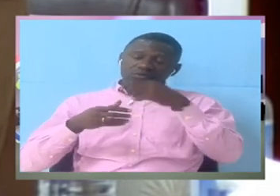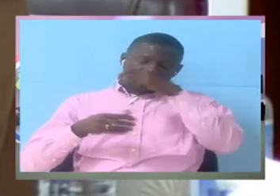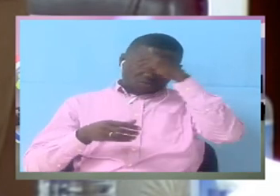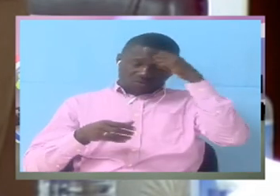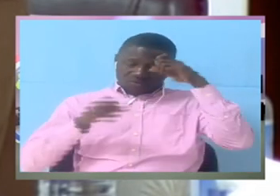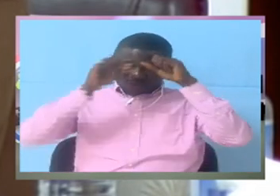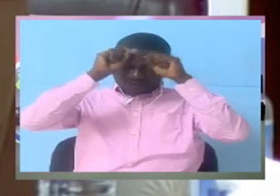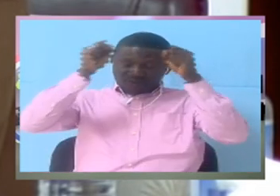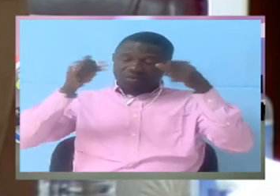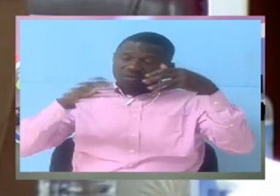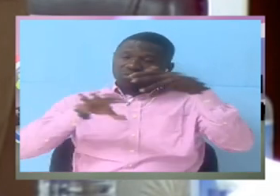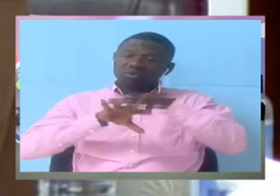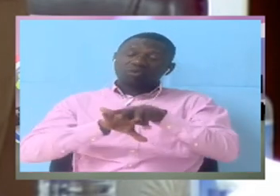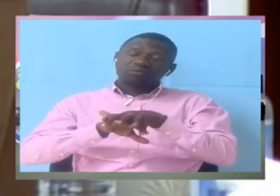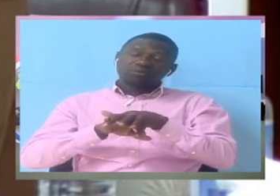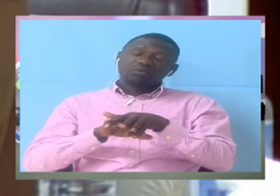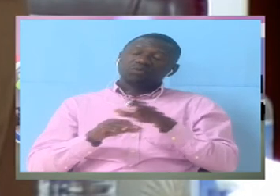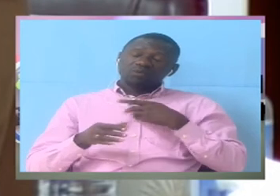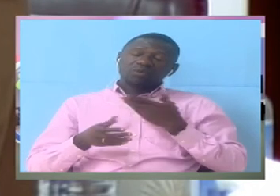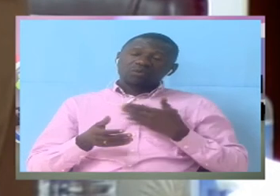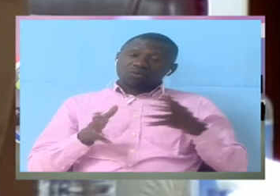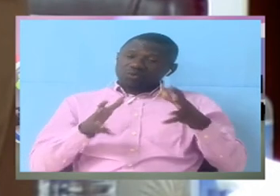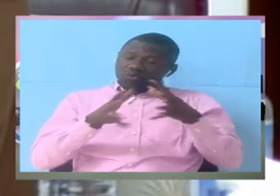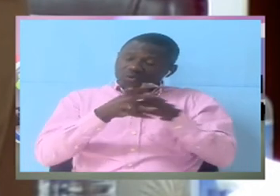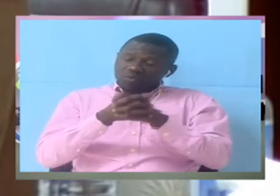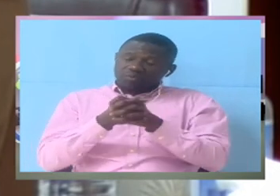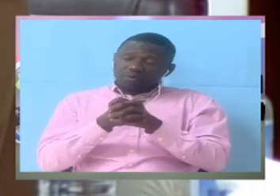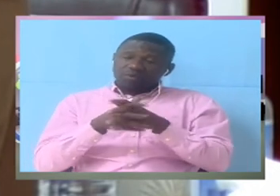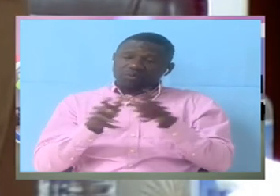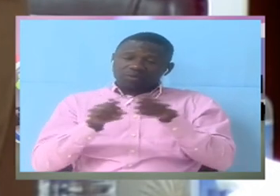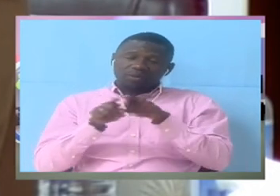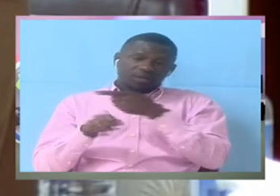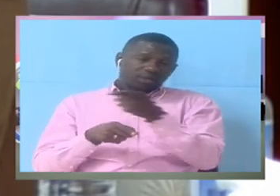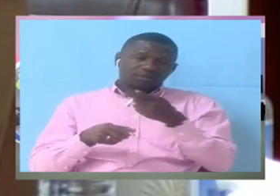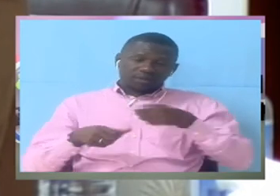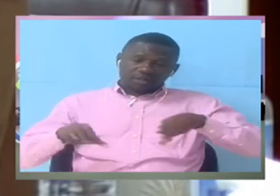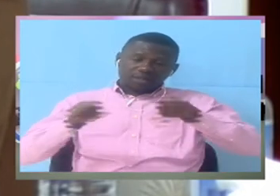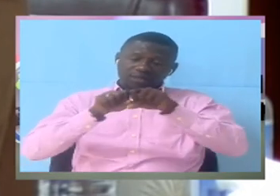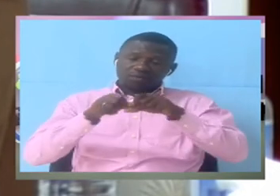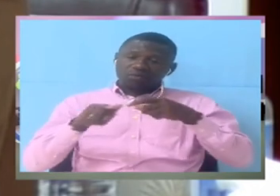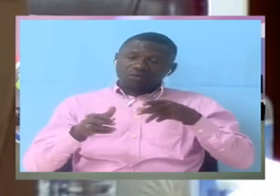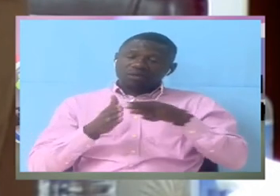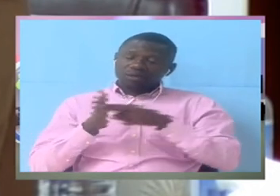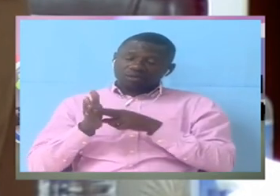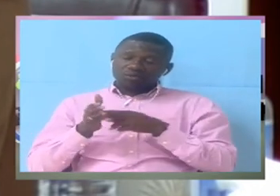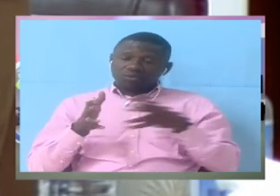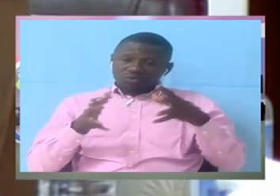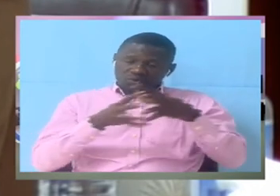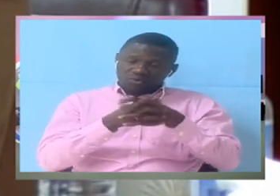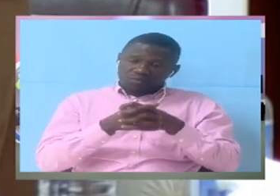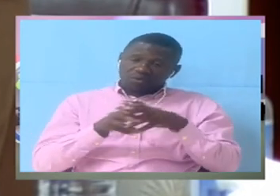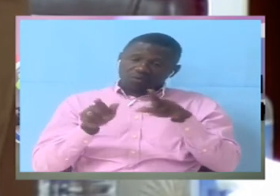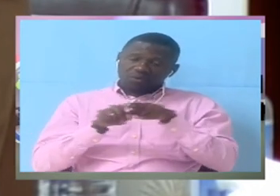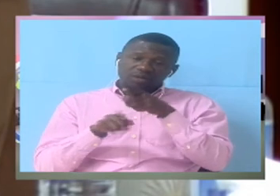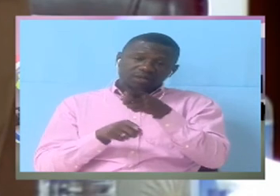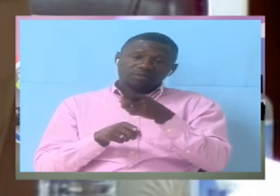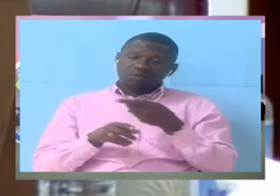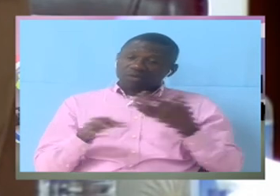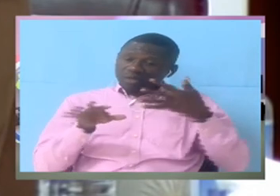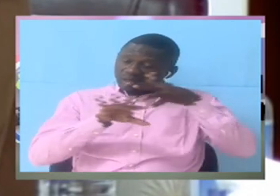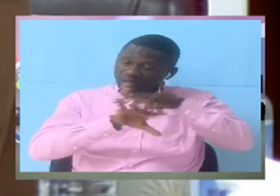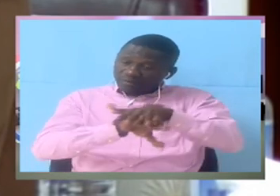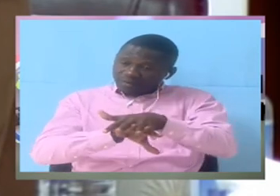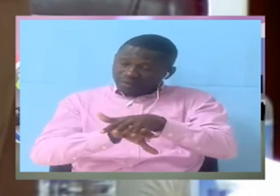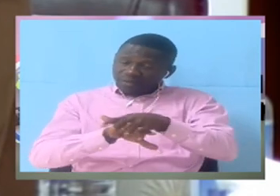work, we cooperate with them. Them in the areas that we would need to cooperate with them, but interfering with the